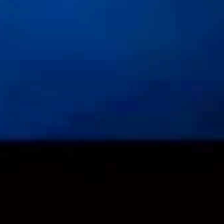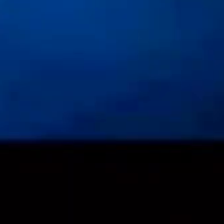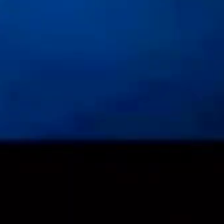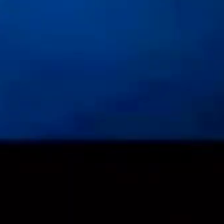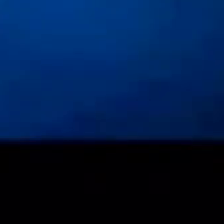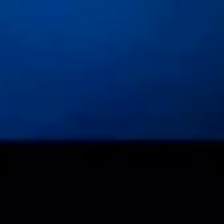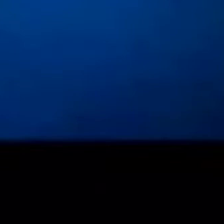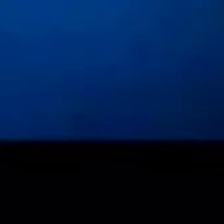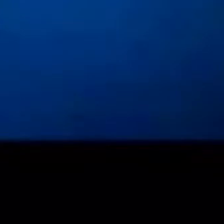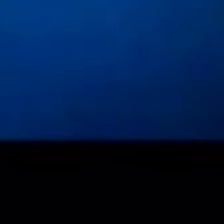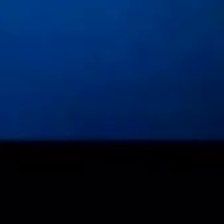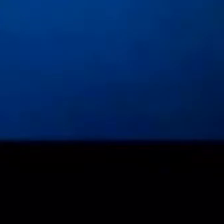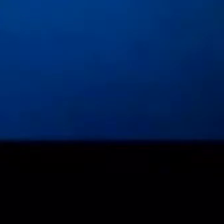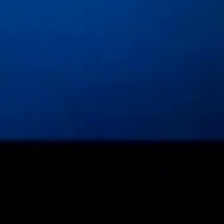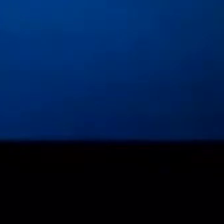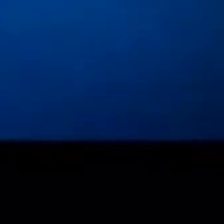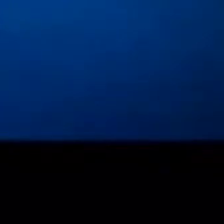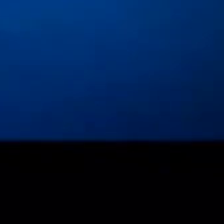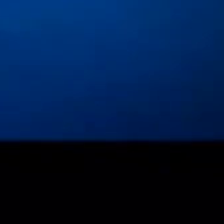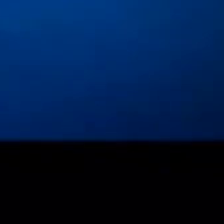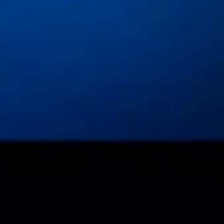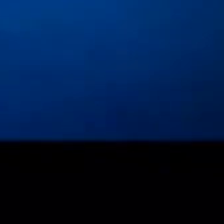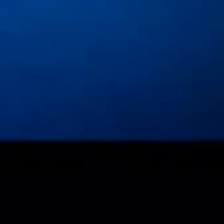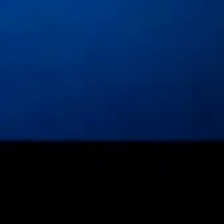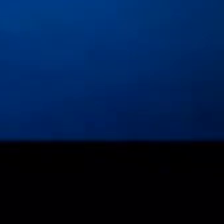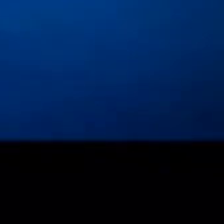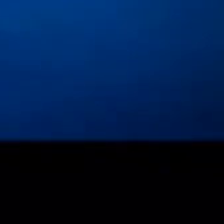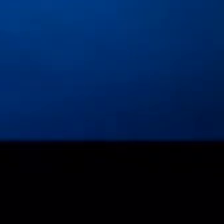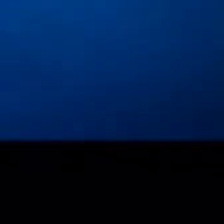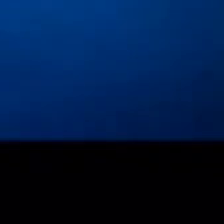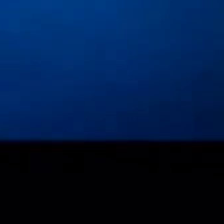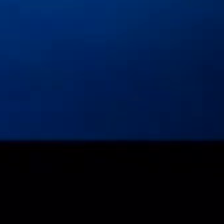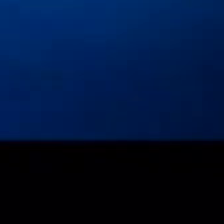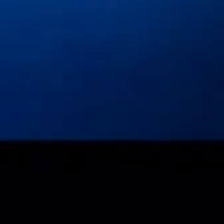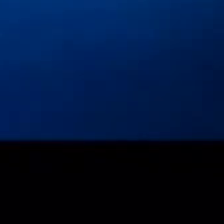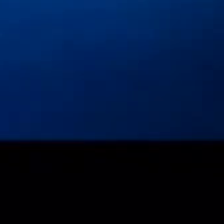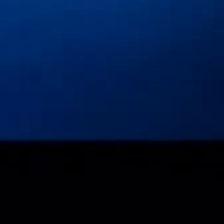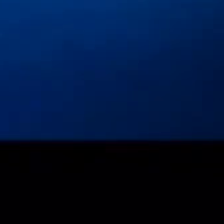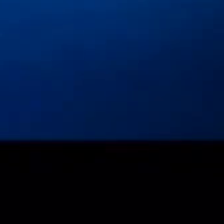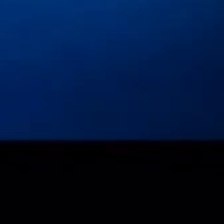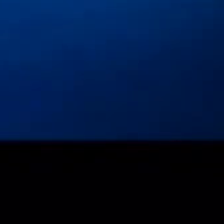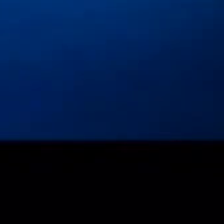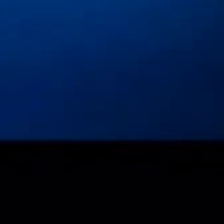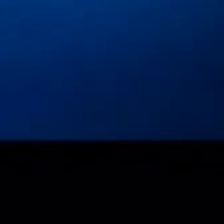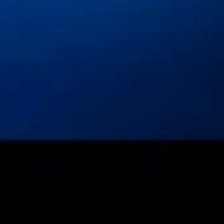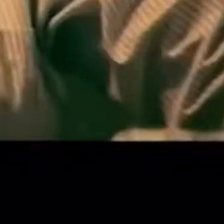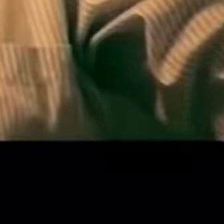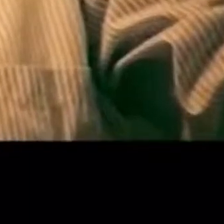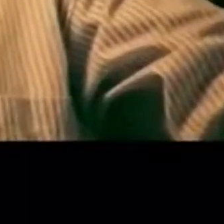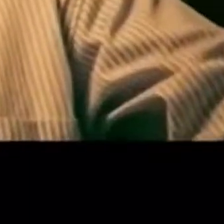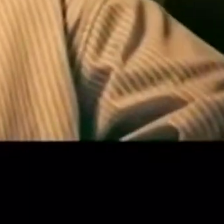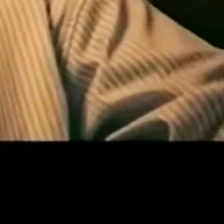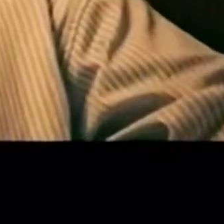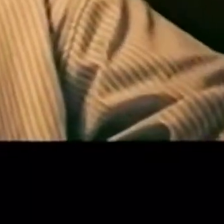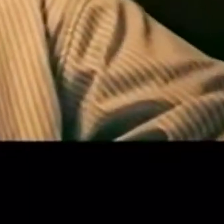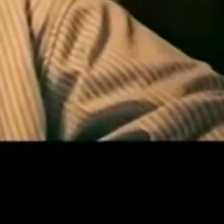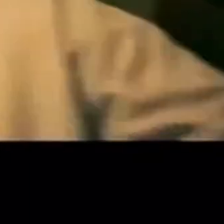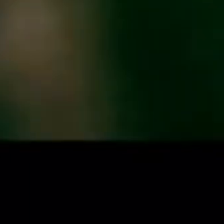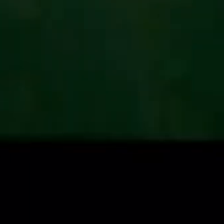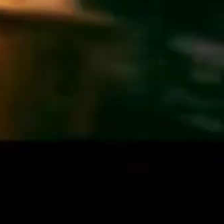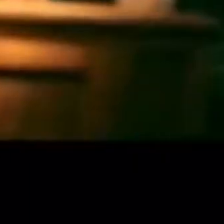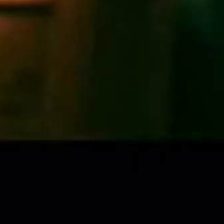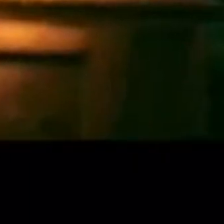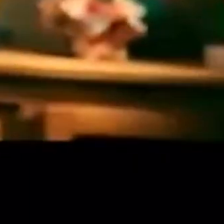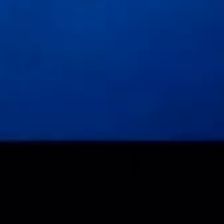Get and stay connected to DSTV and watch all 64 matches. Here for every fan. You're really so